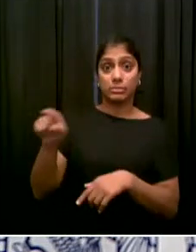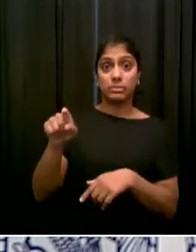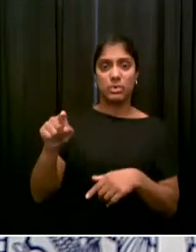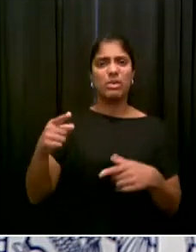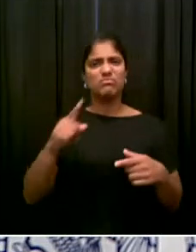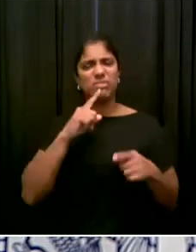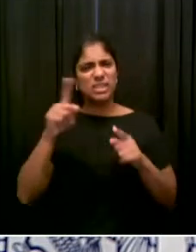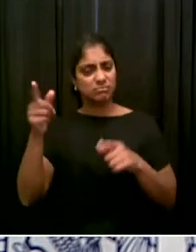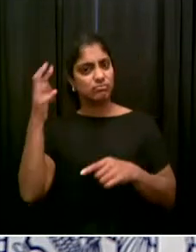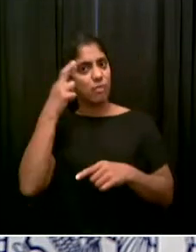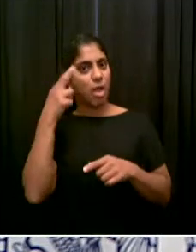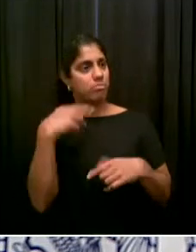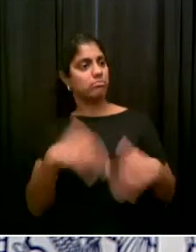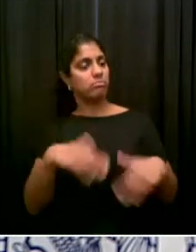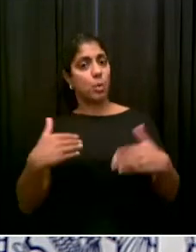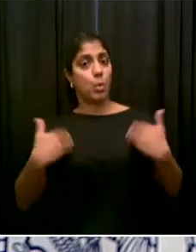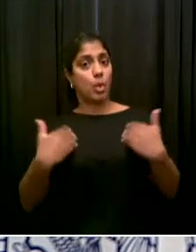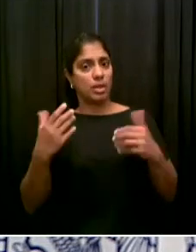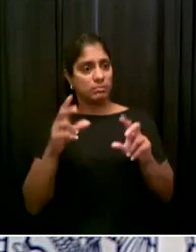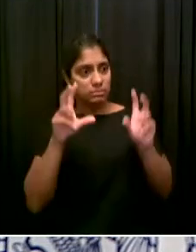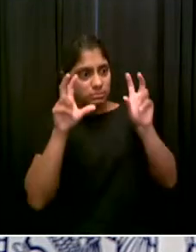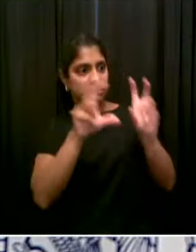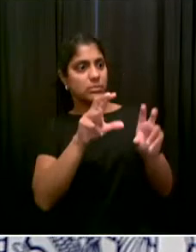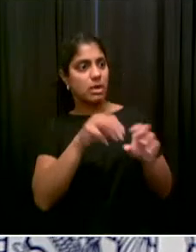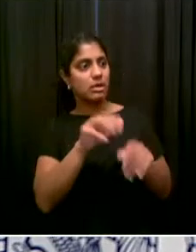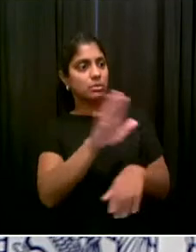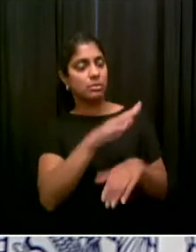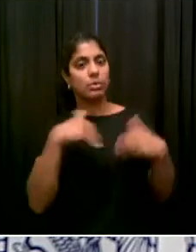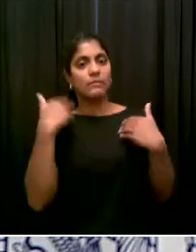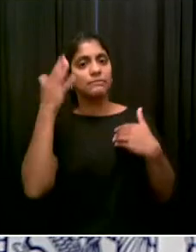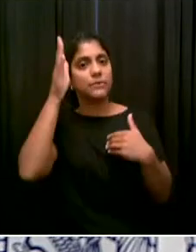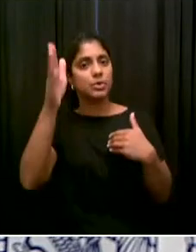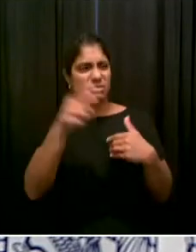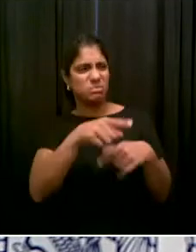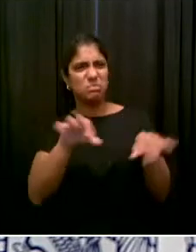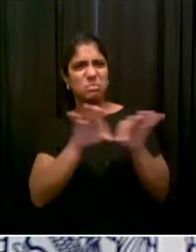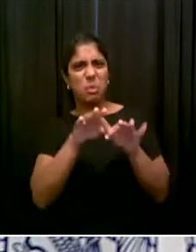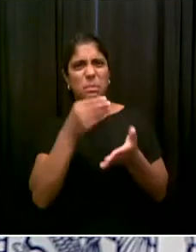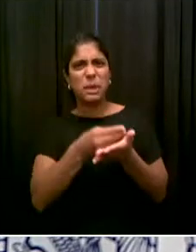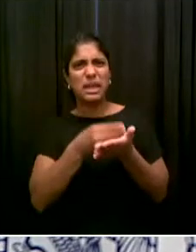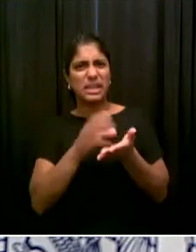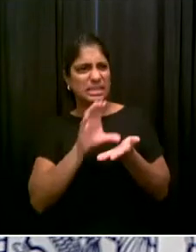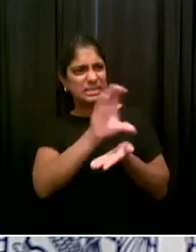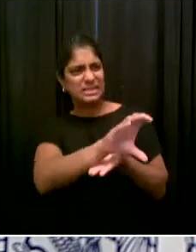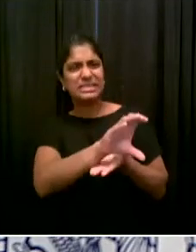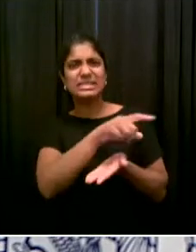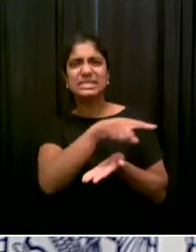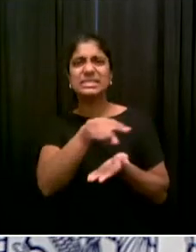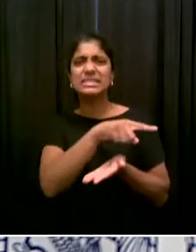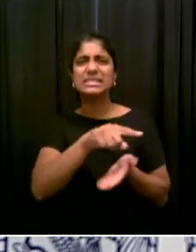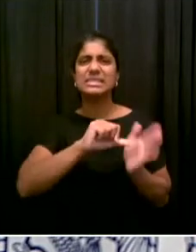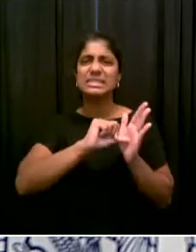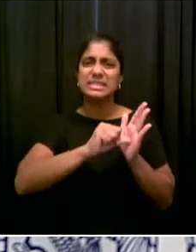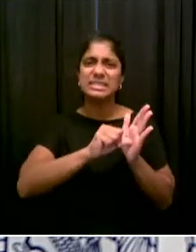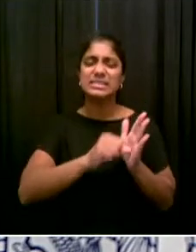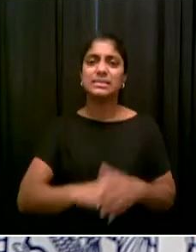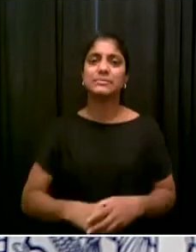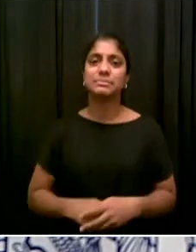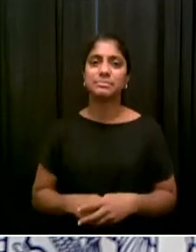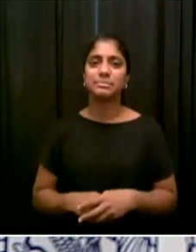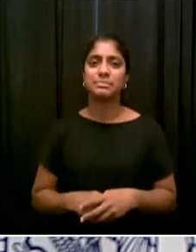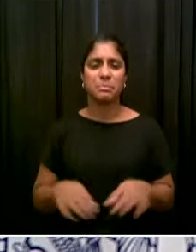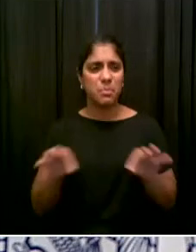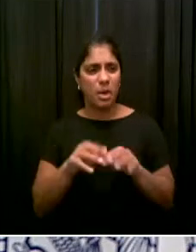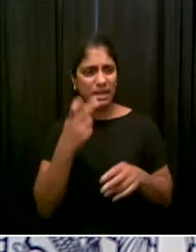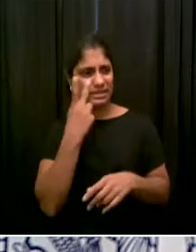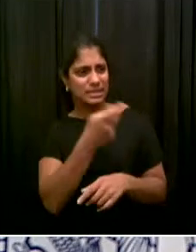chair of the Public Safety Committee in the City Council. She's passionate on the topic of investing in our youth. And she may, and there's a full